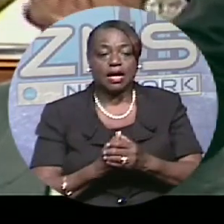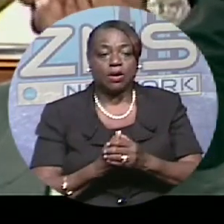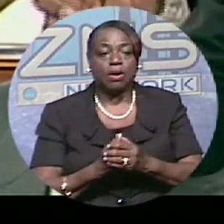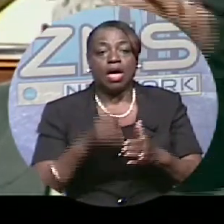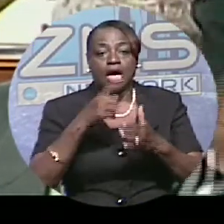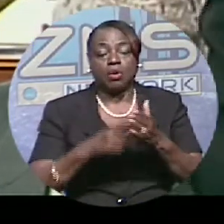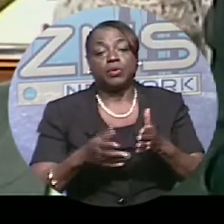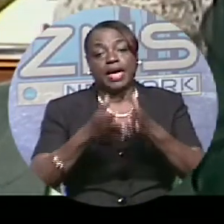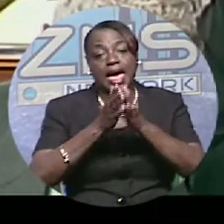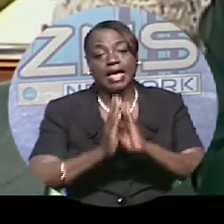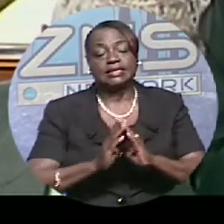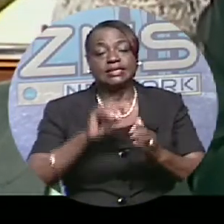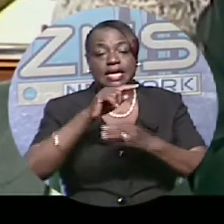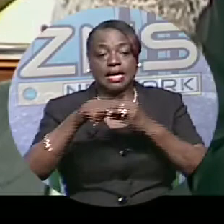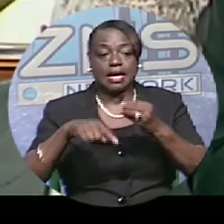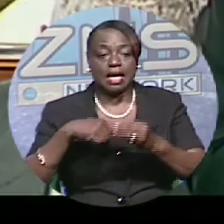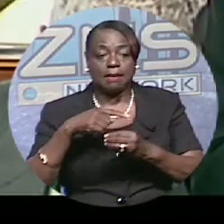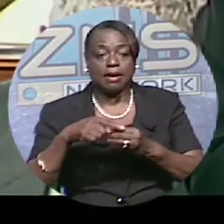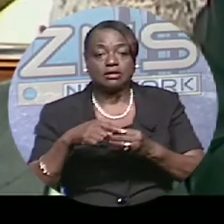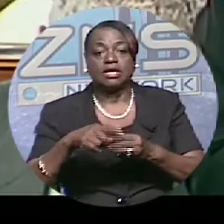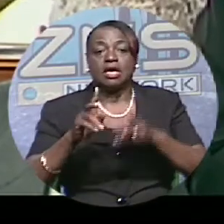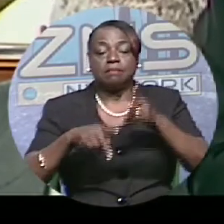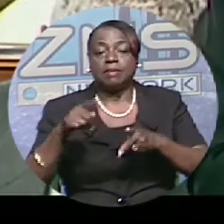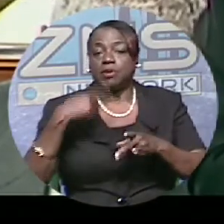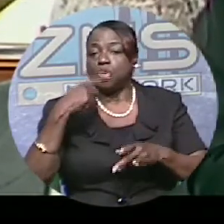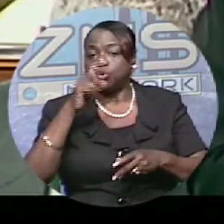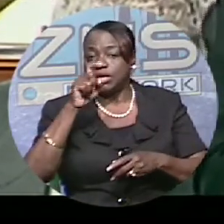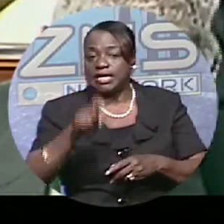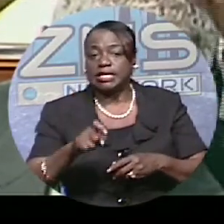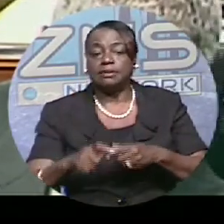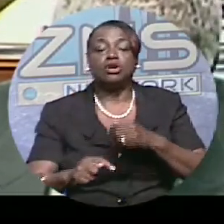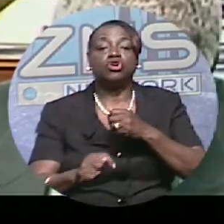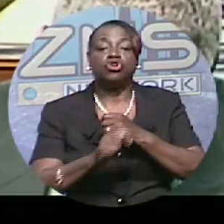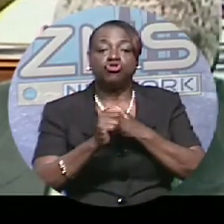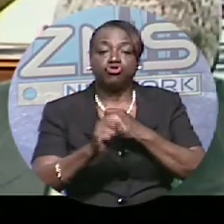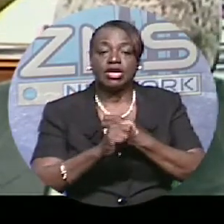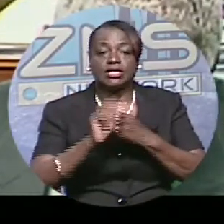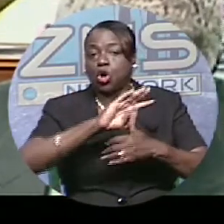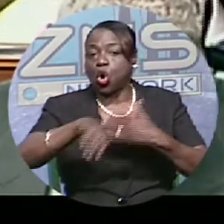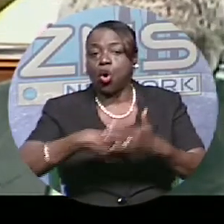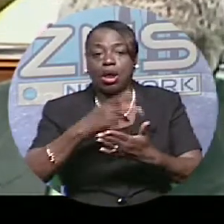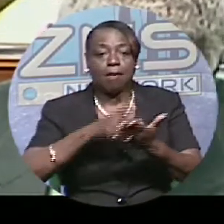the addiction persons who to be treated who are addicted to gaming, all a part of the program.